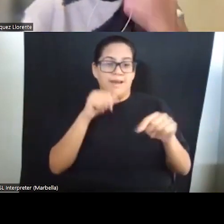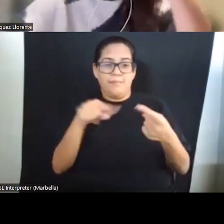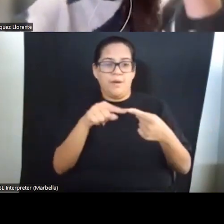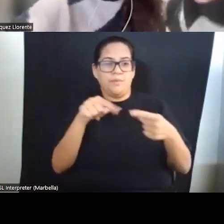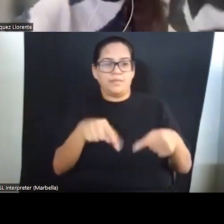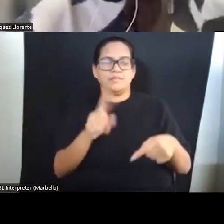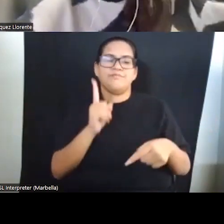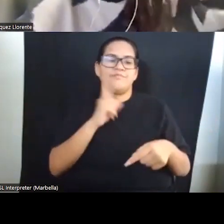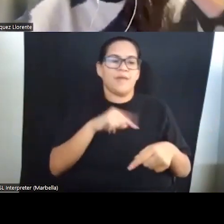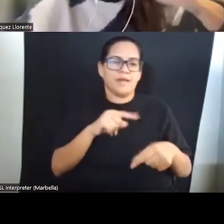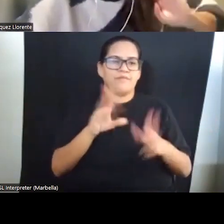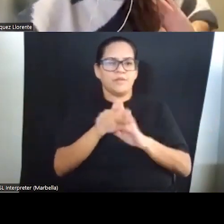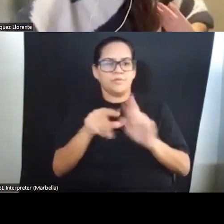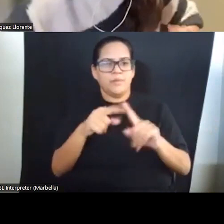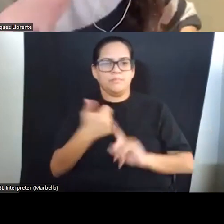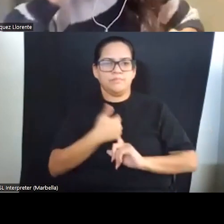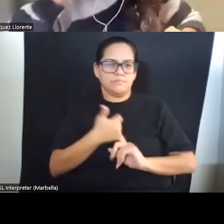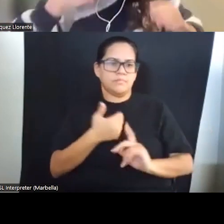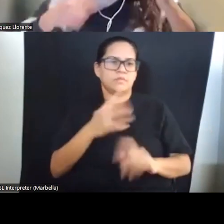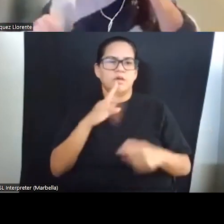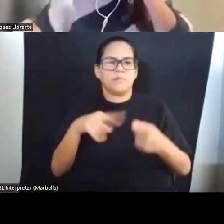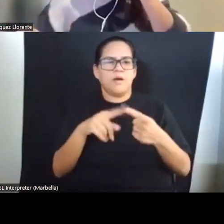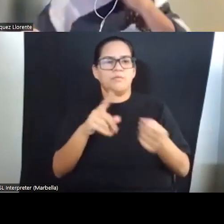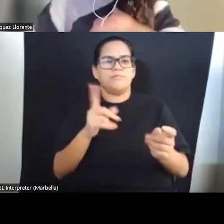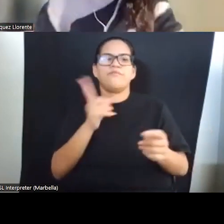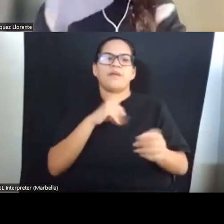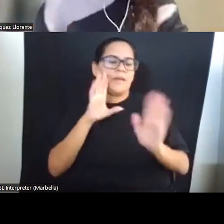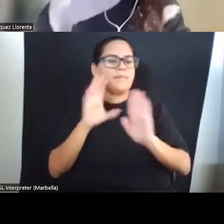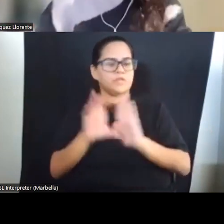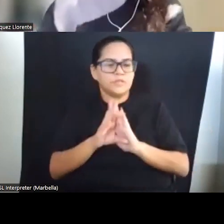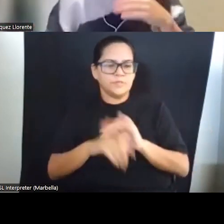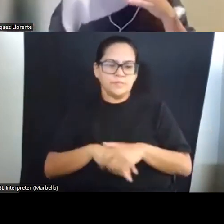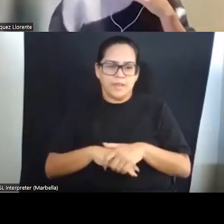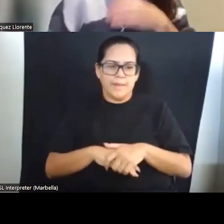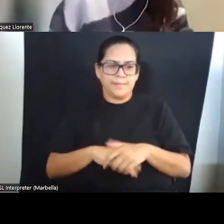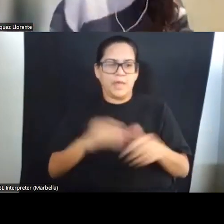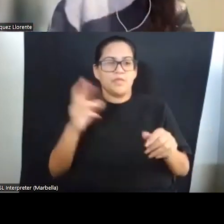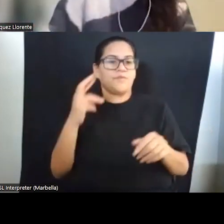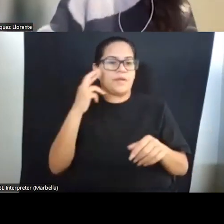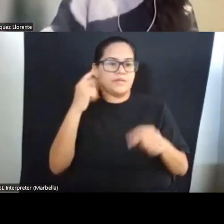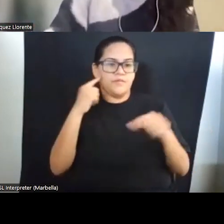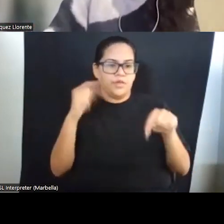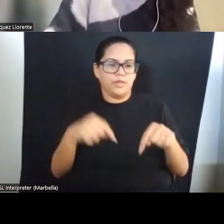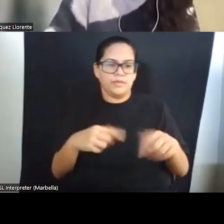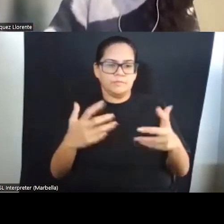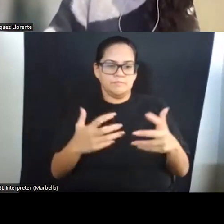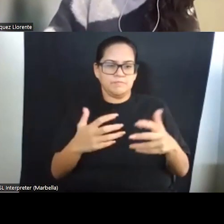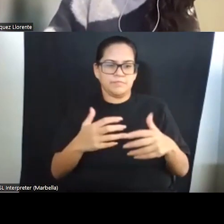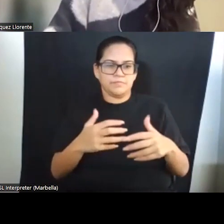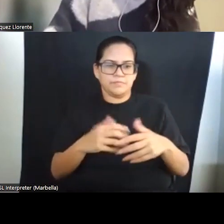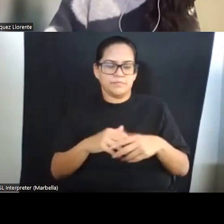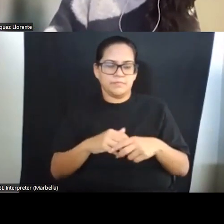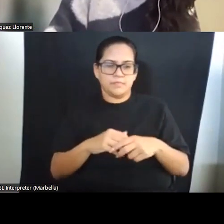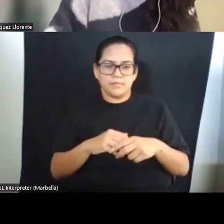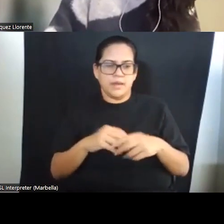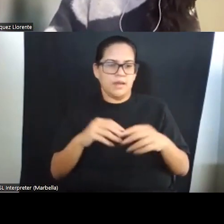deepfake videos. There was Noel Martin spoke out earlier about doctored deepfake images. And the reason for this is that, I